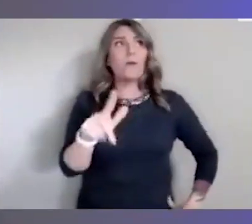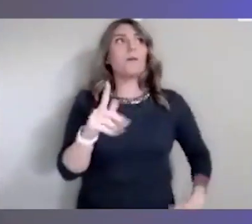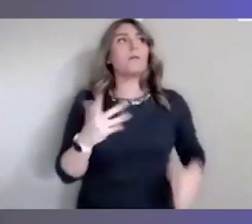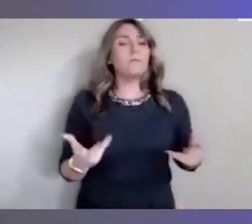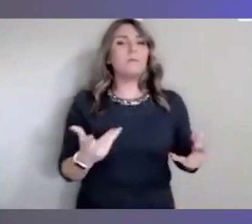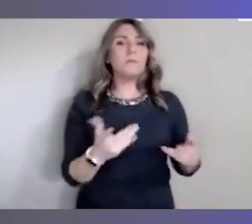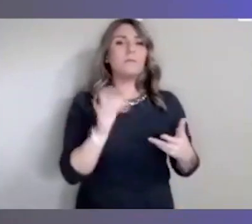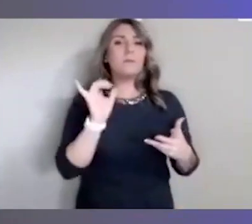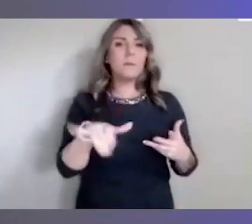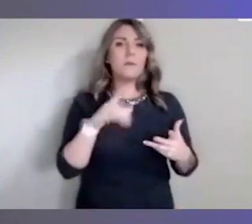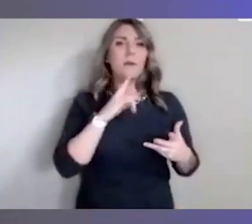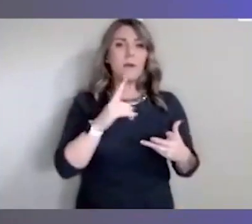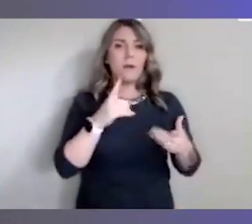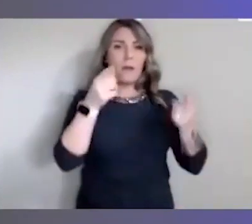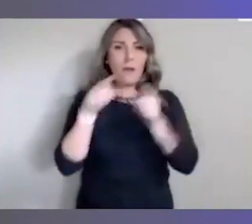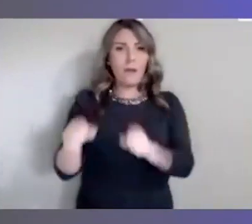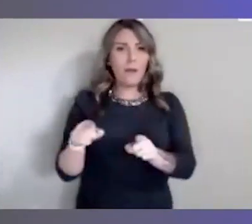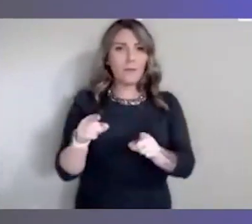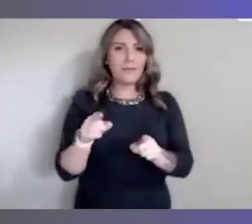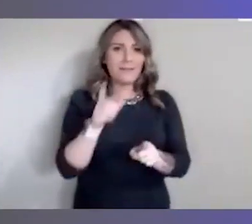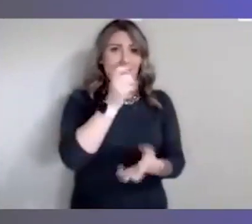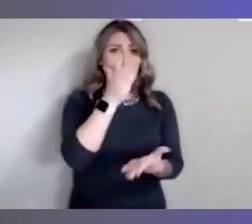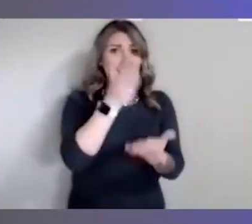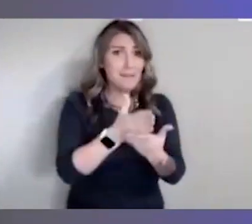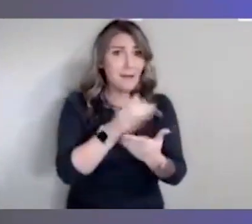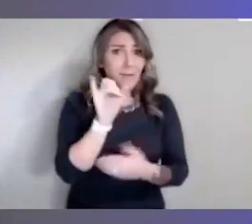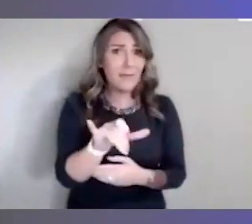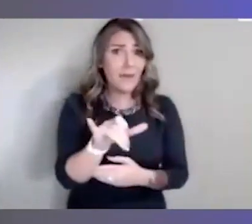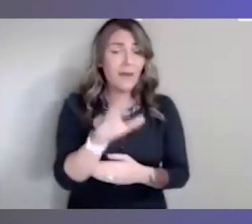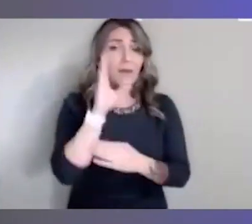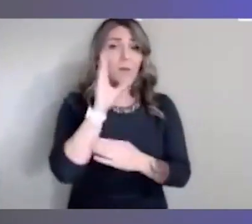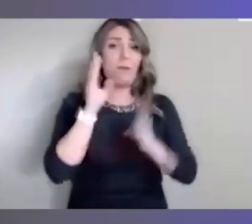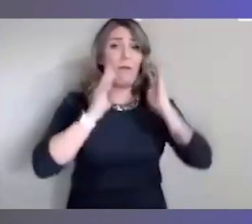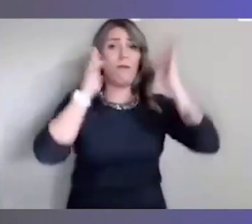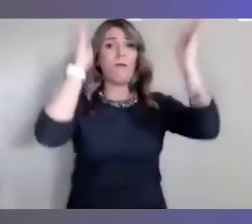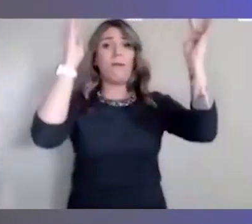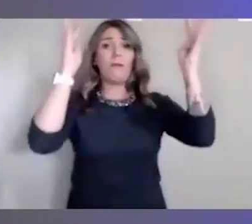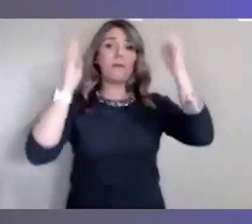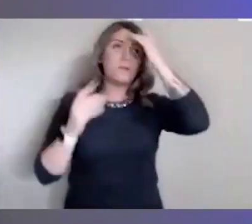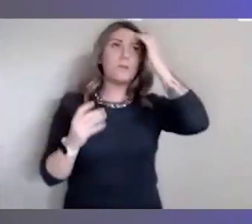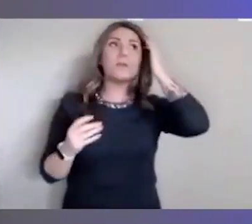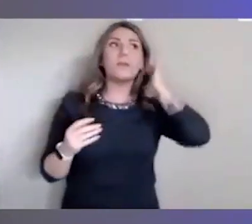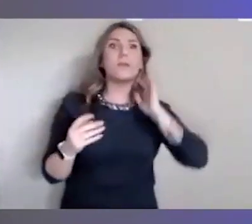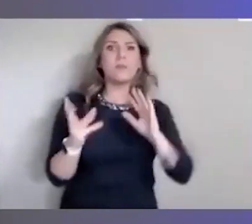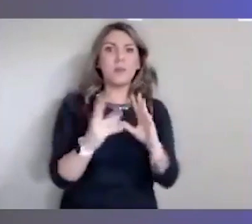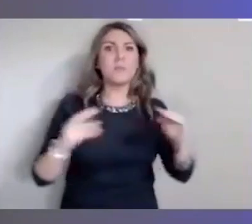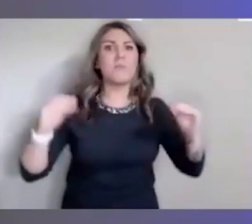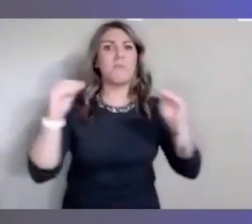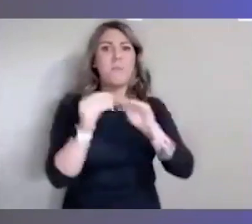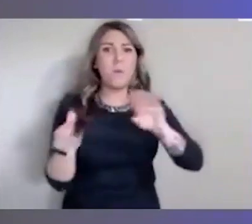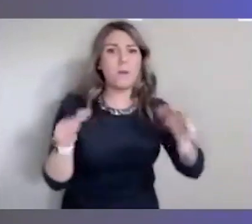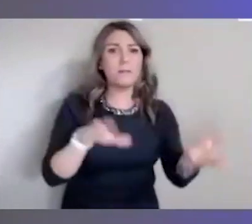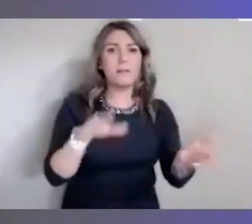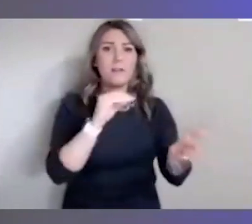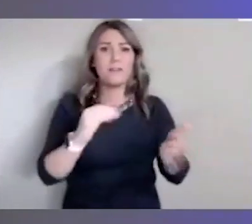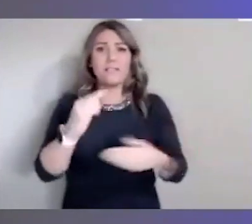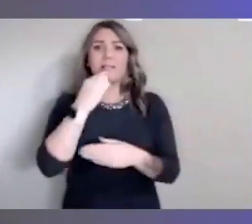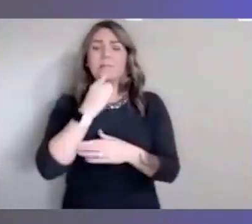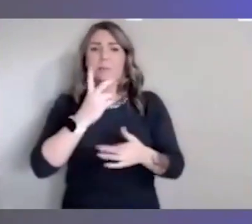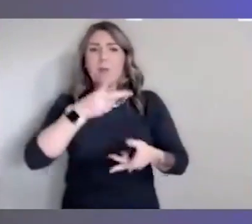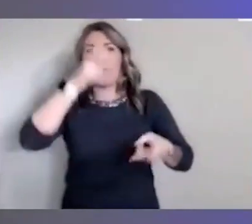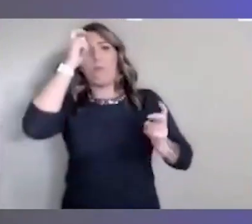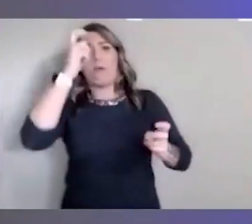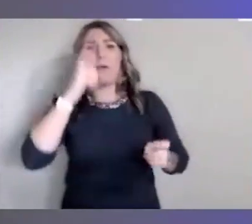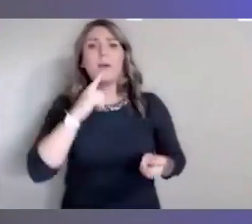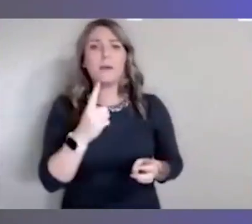come into play, if we don't stop this, it's going to we're going to have far more death and serious illness, and we did not want